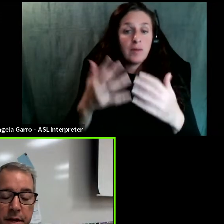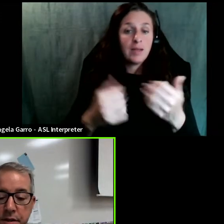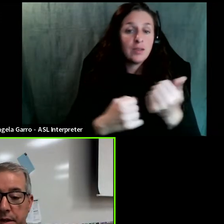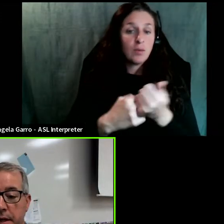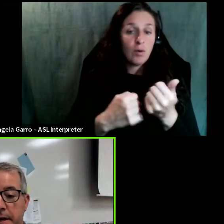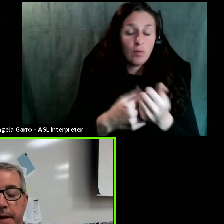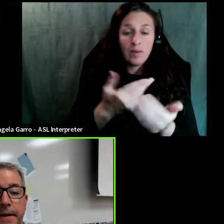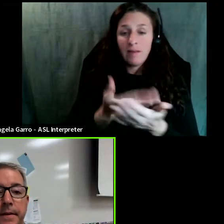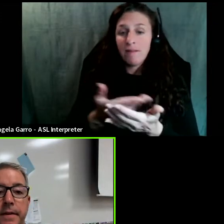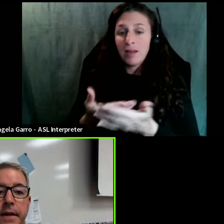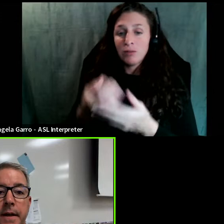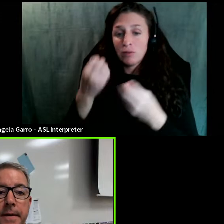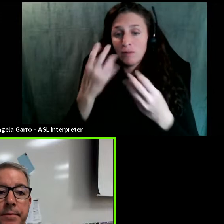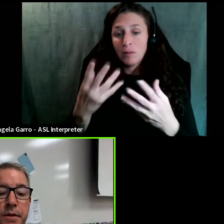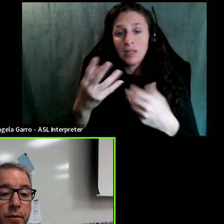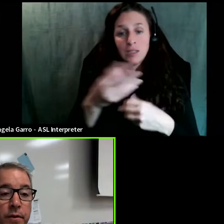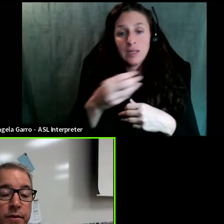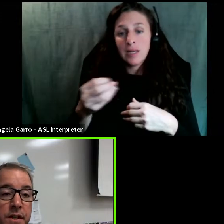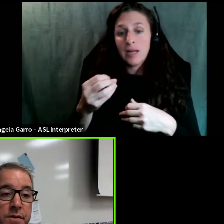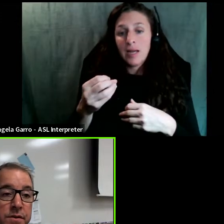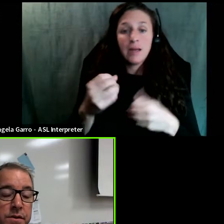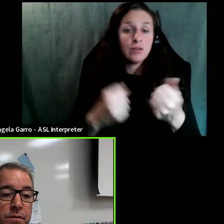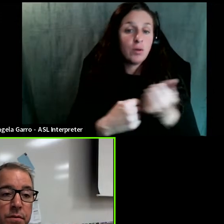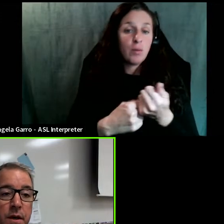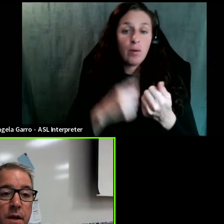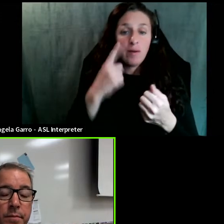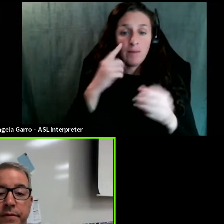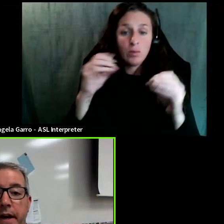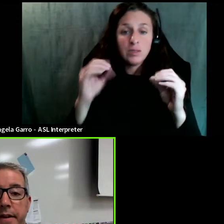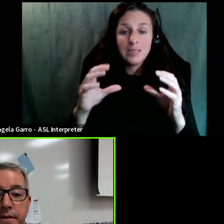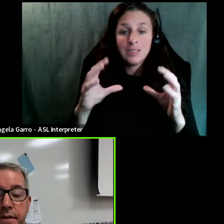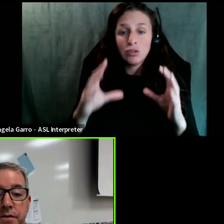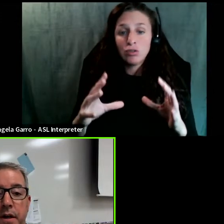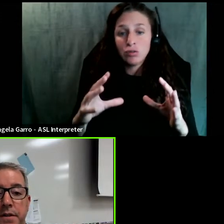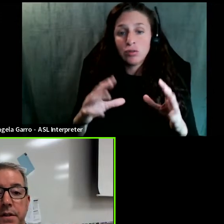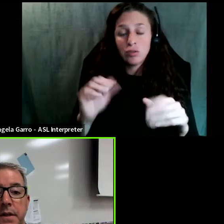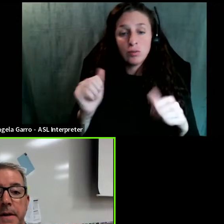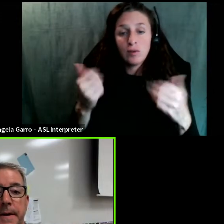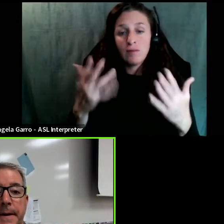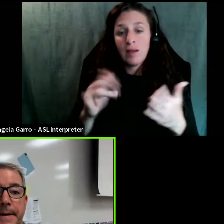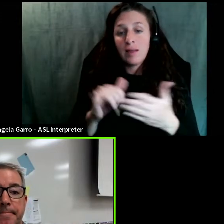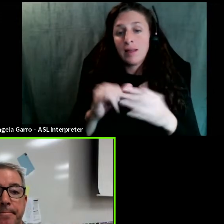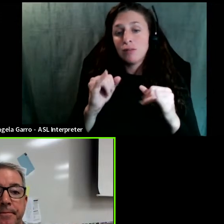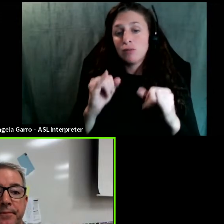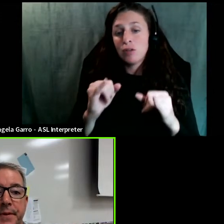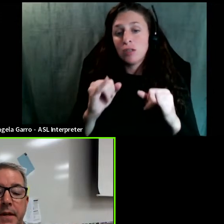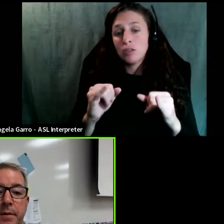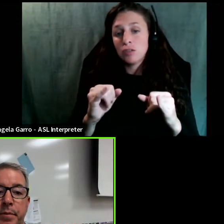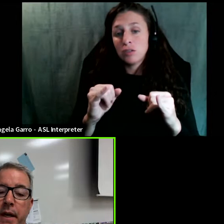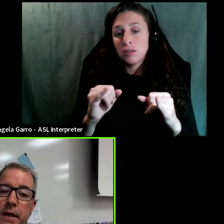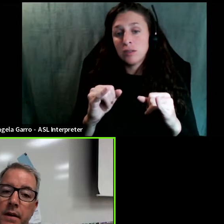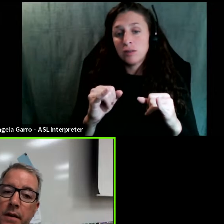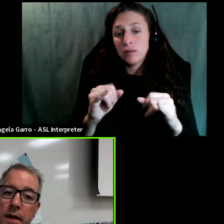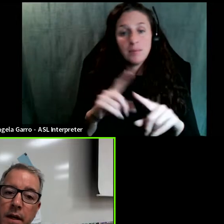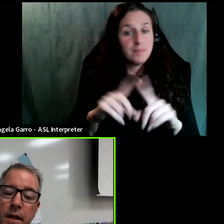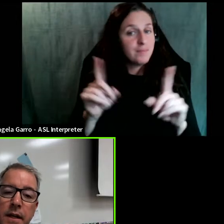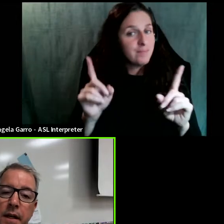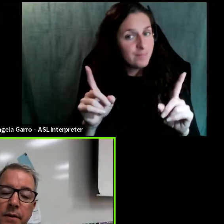factual information and the support for teachers to provide this instruction.